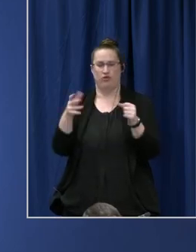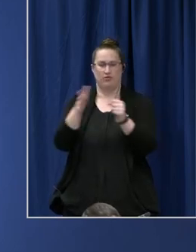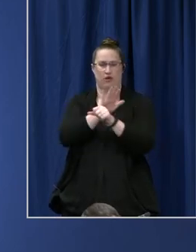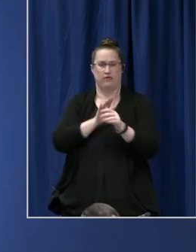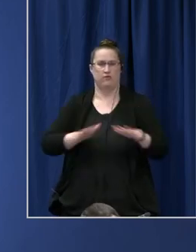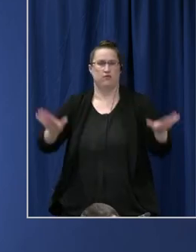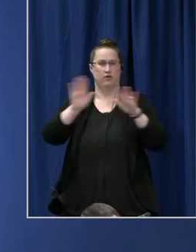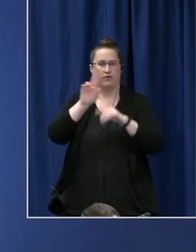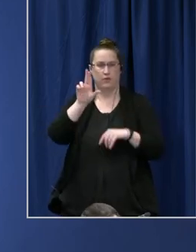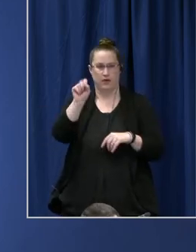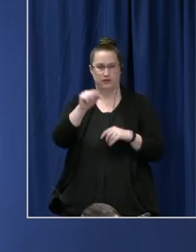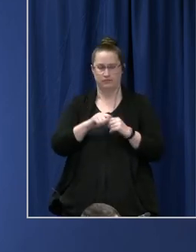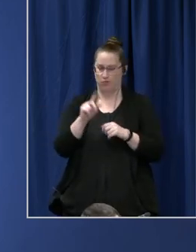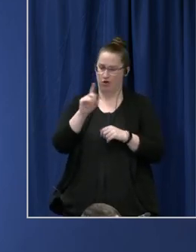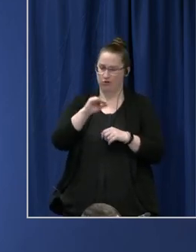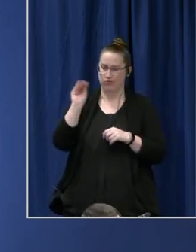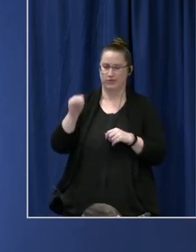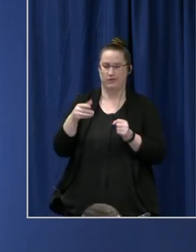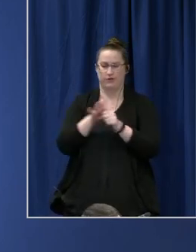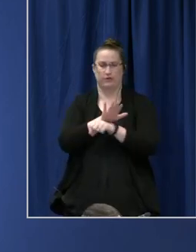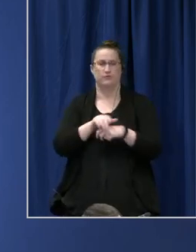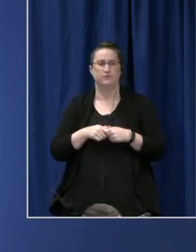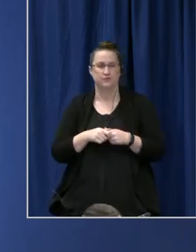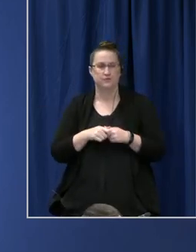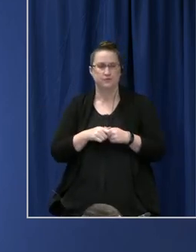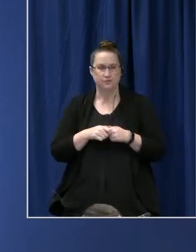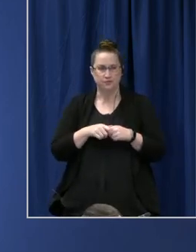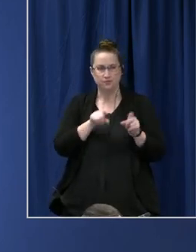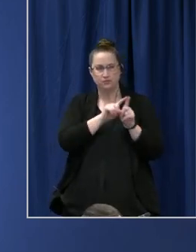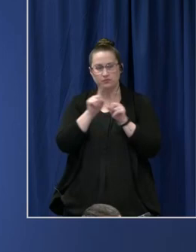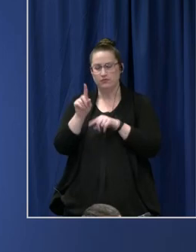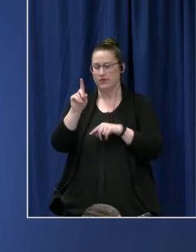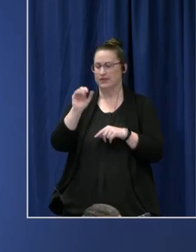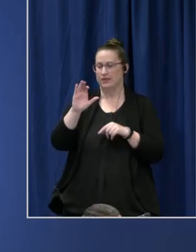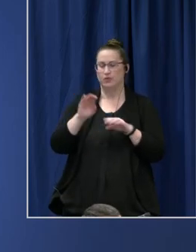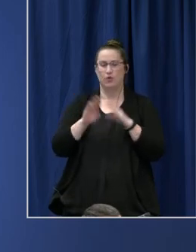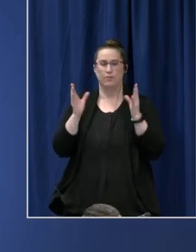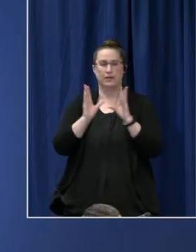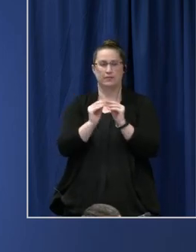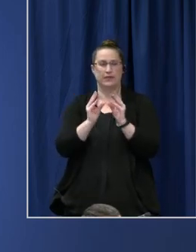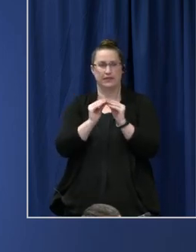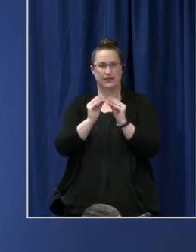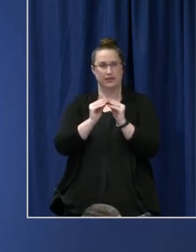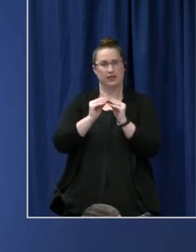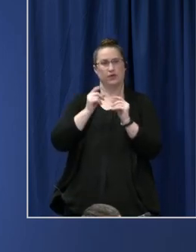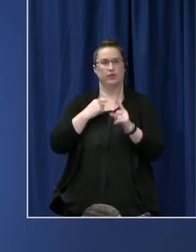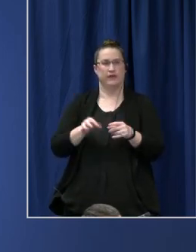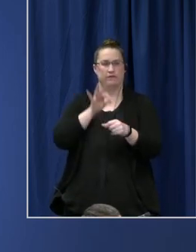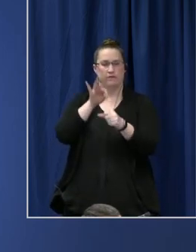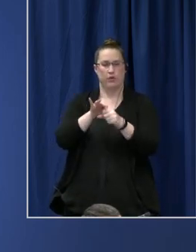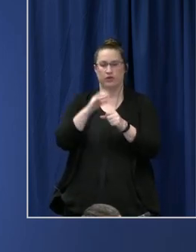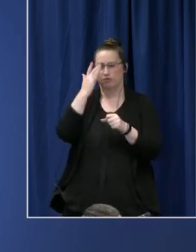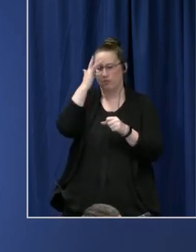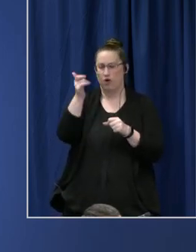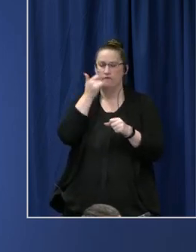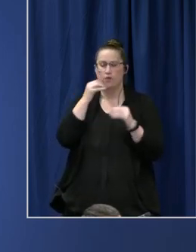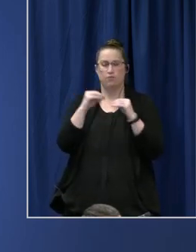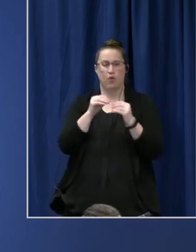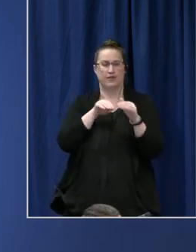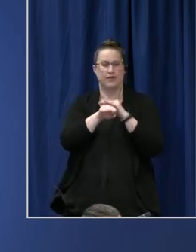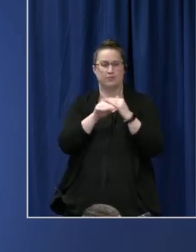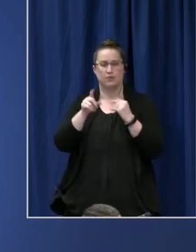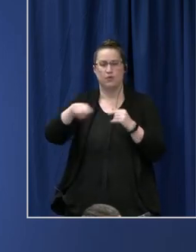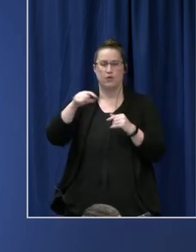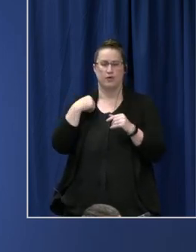nationwide, 100%. Then at our December open meeting, we voted to make smartphones more accessible to consumers with hearing